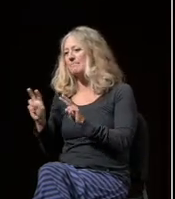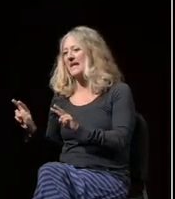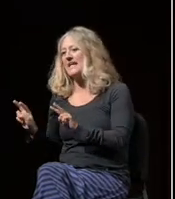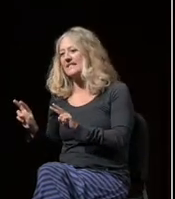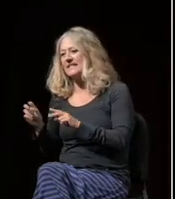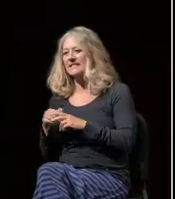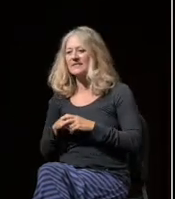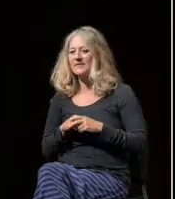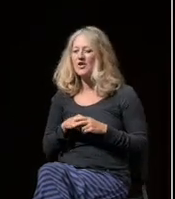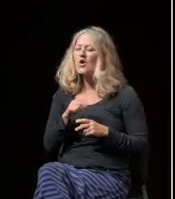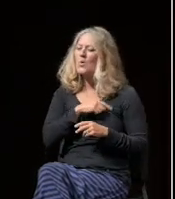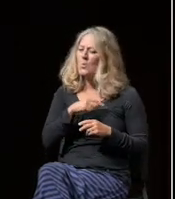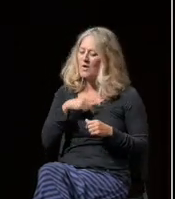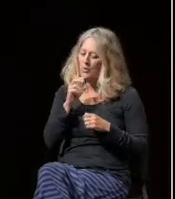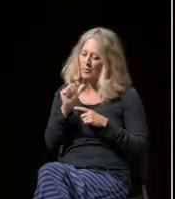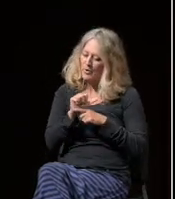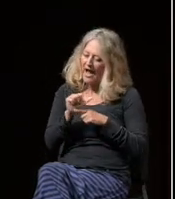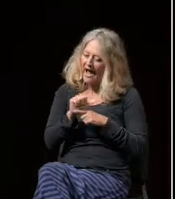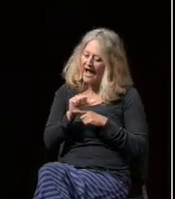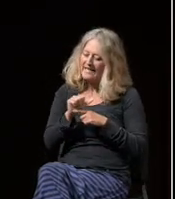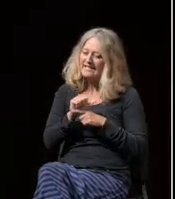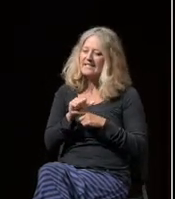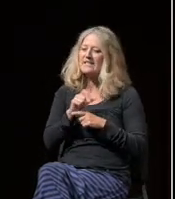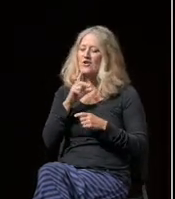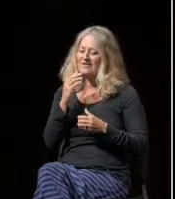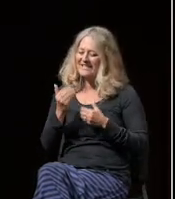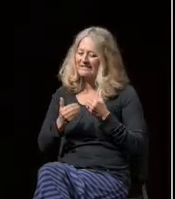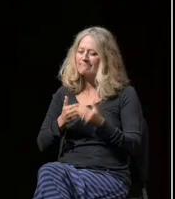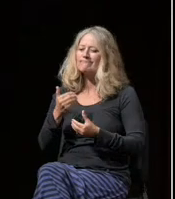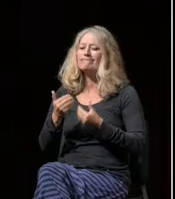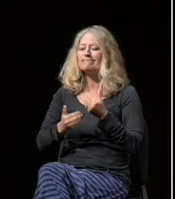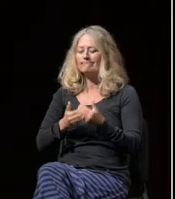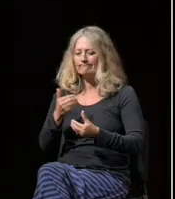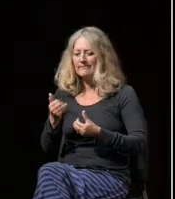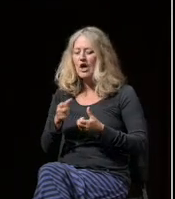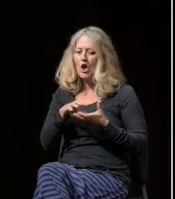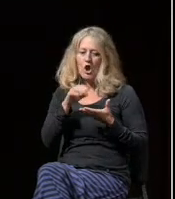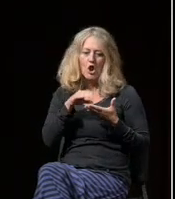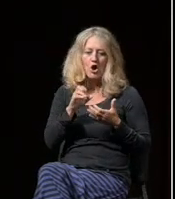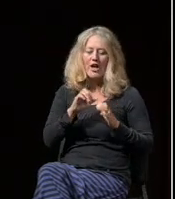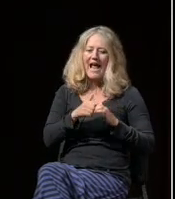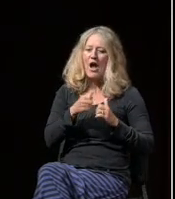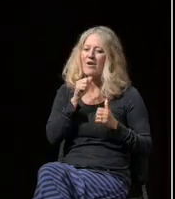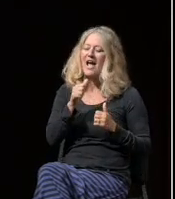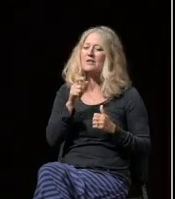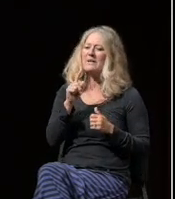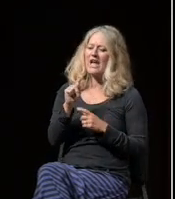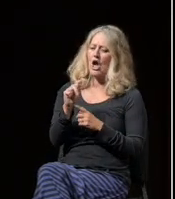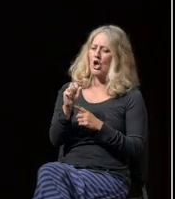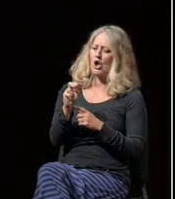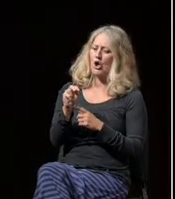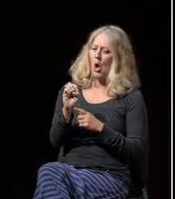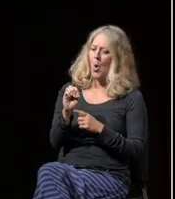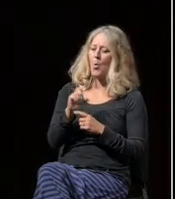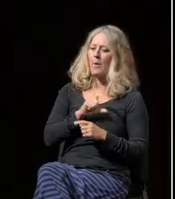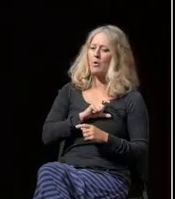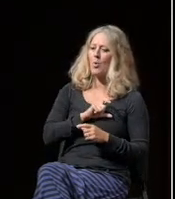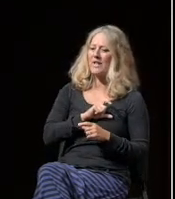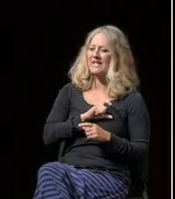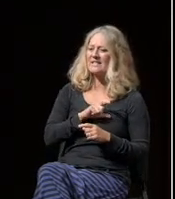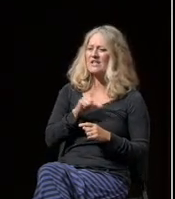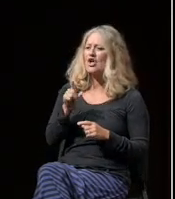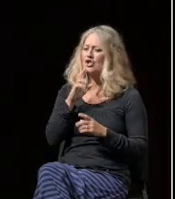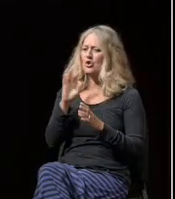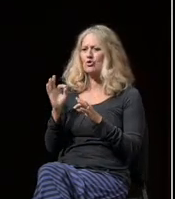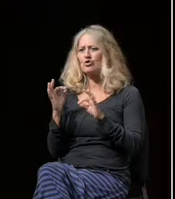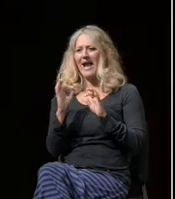it. We'll go through different processes. We'll learn how not to be tone police so that you're not distracted by how I'm